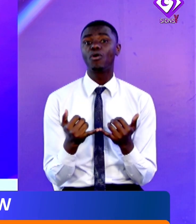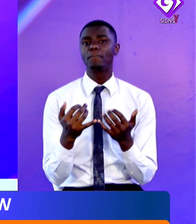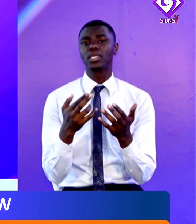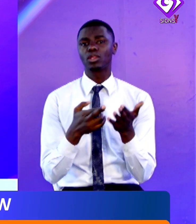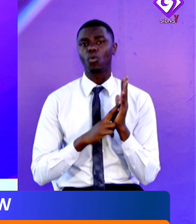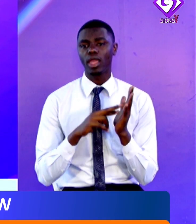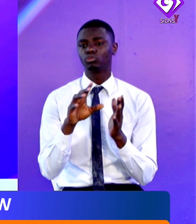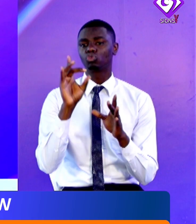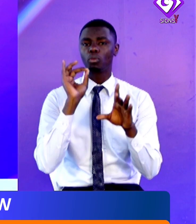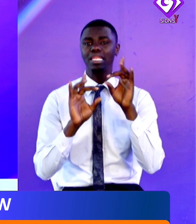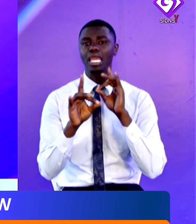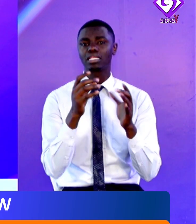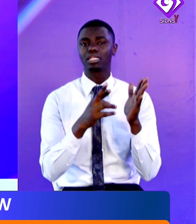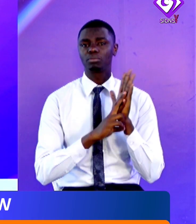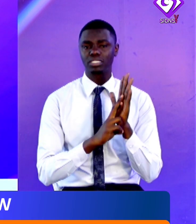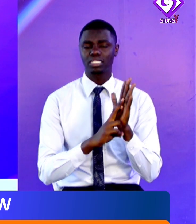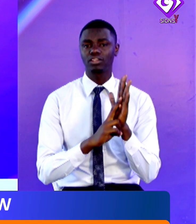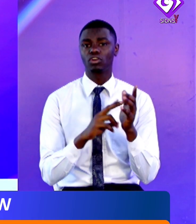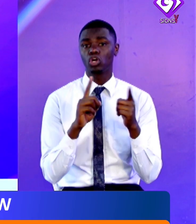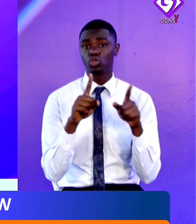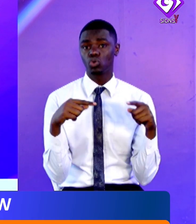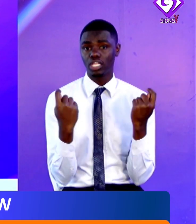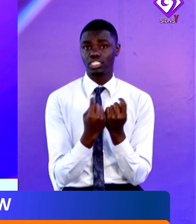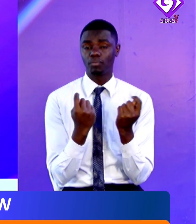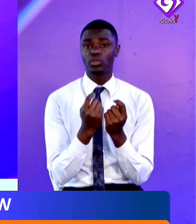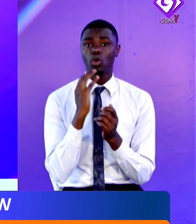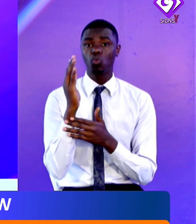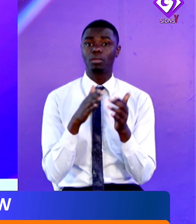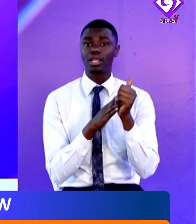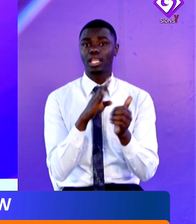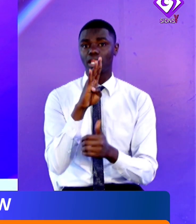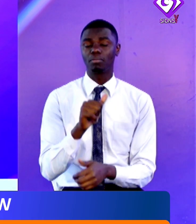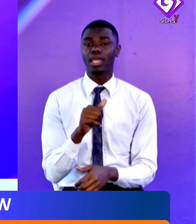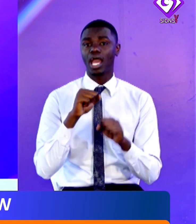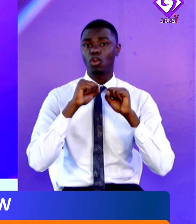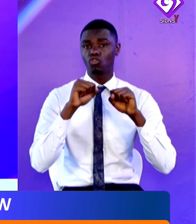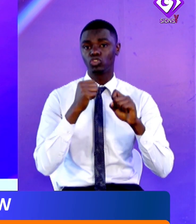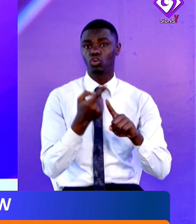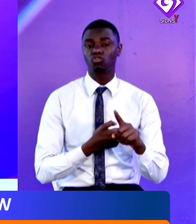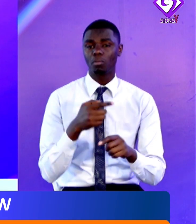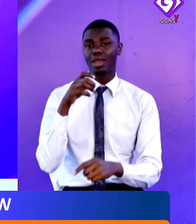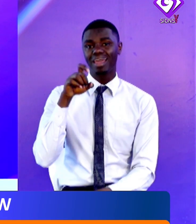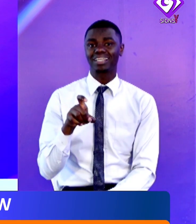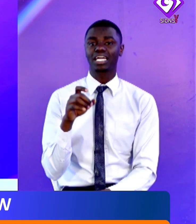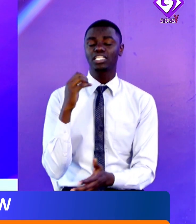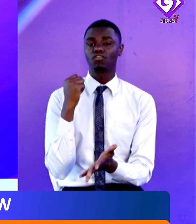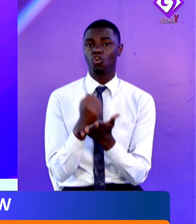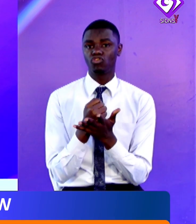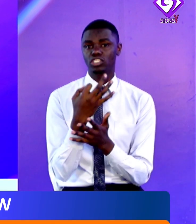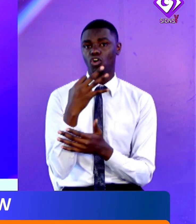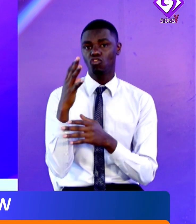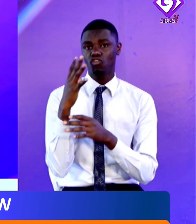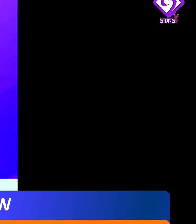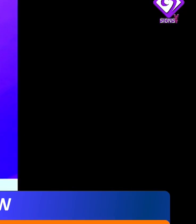to nominate representatives to the team, which will be headed by an official from the executive office of the